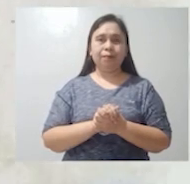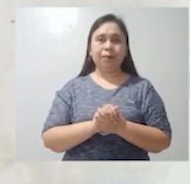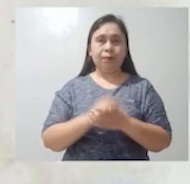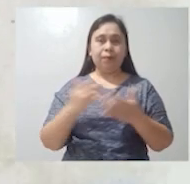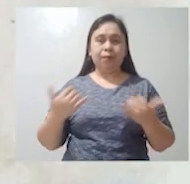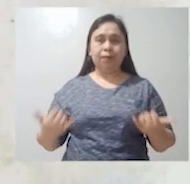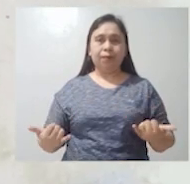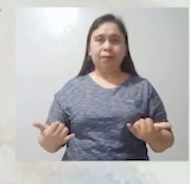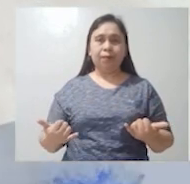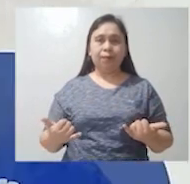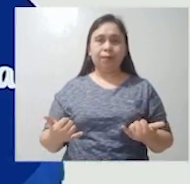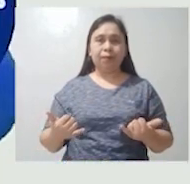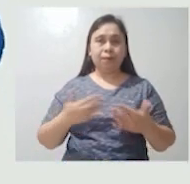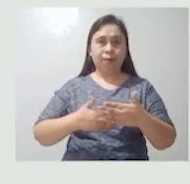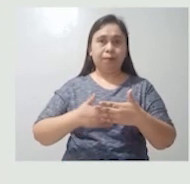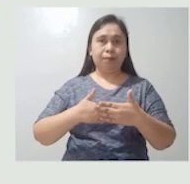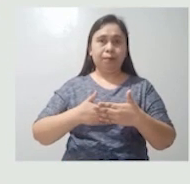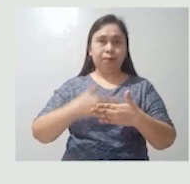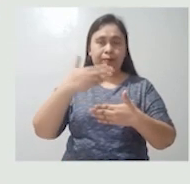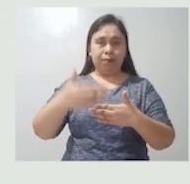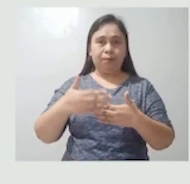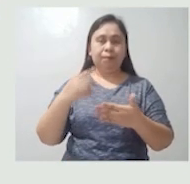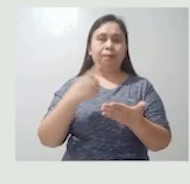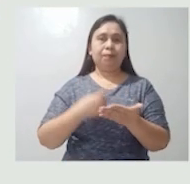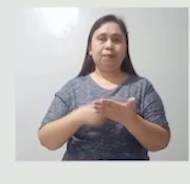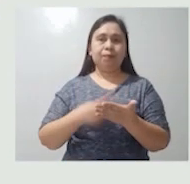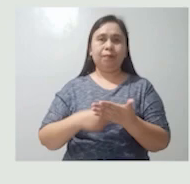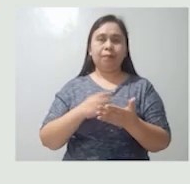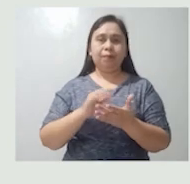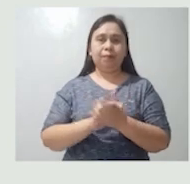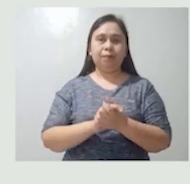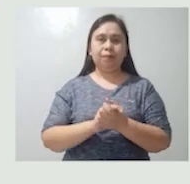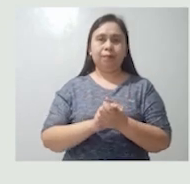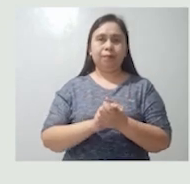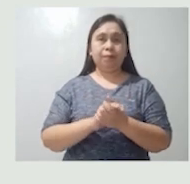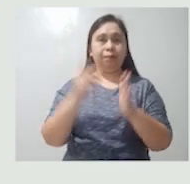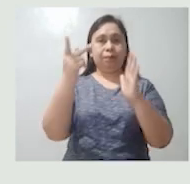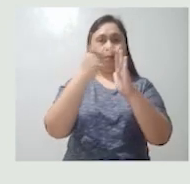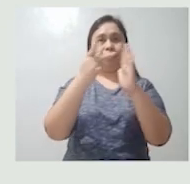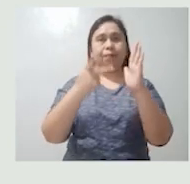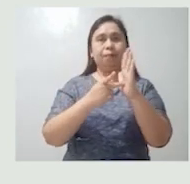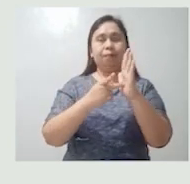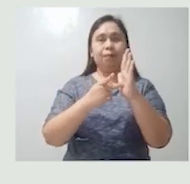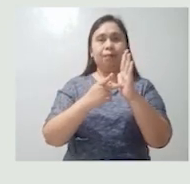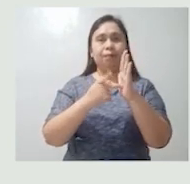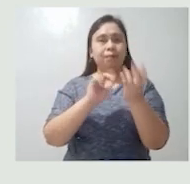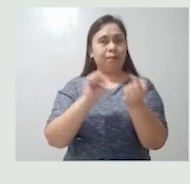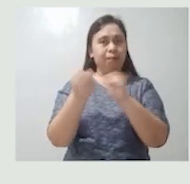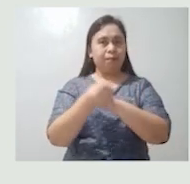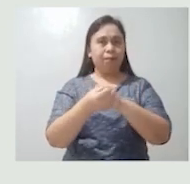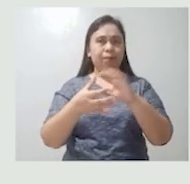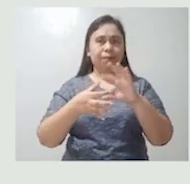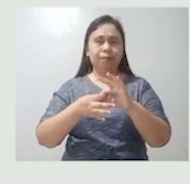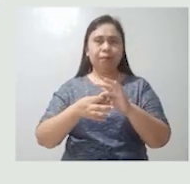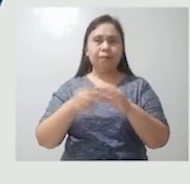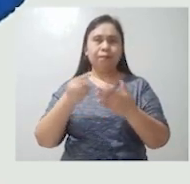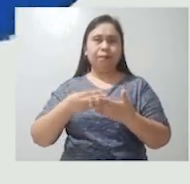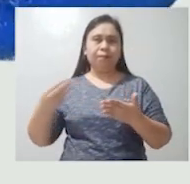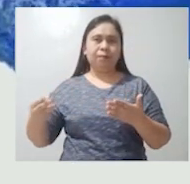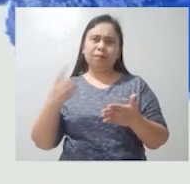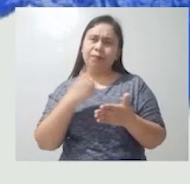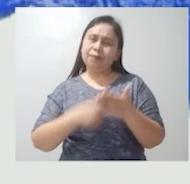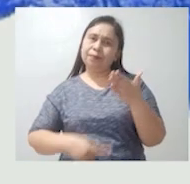This time, let us move to the last part of our discussion. It is the phase change of matter. But what is phase change of